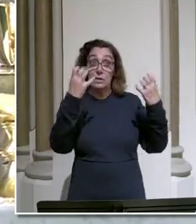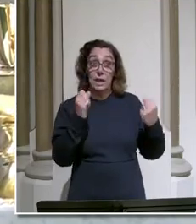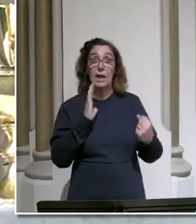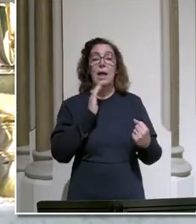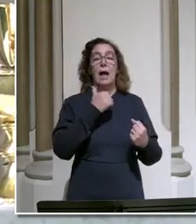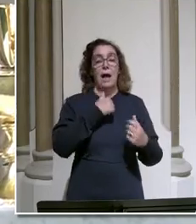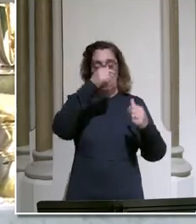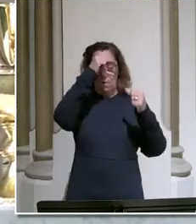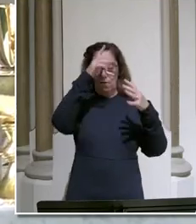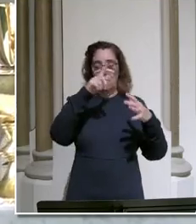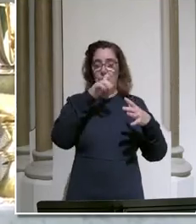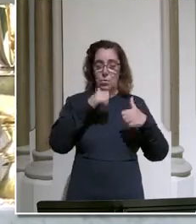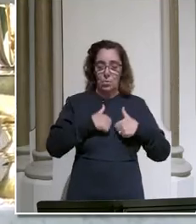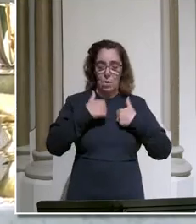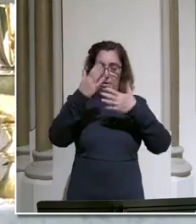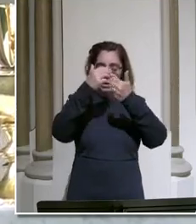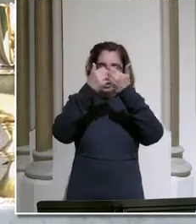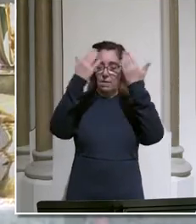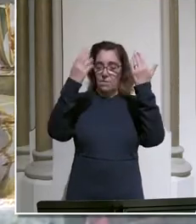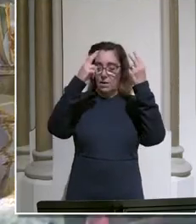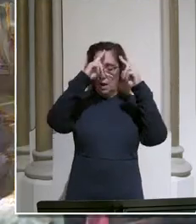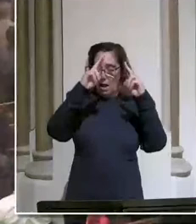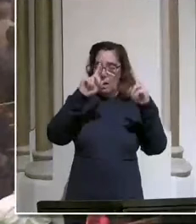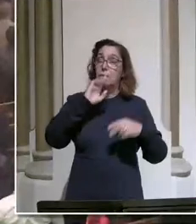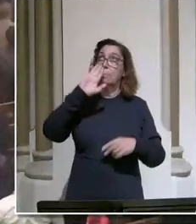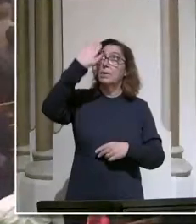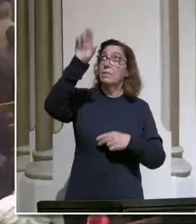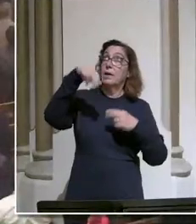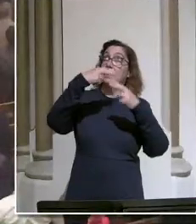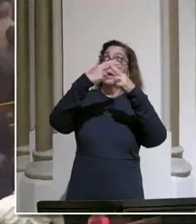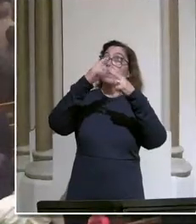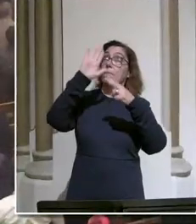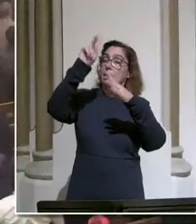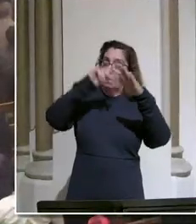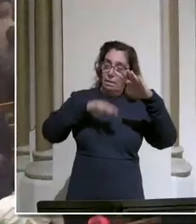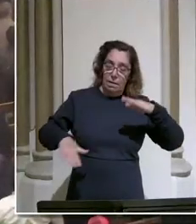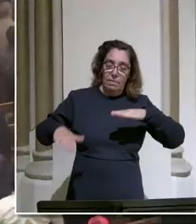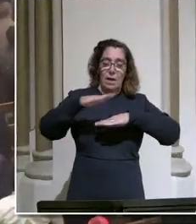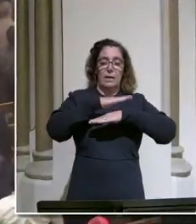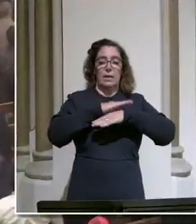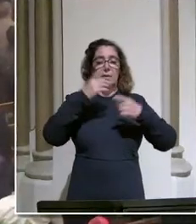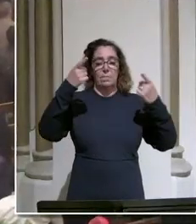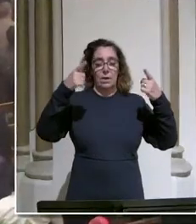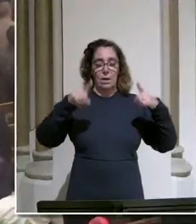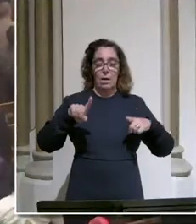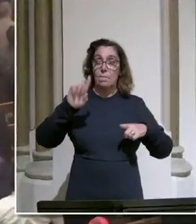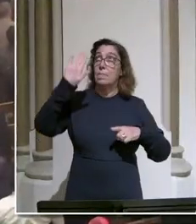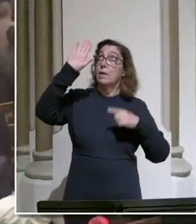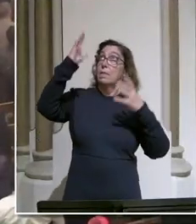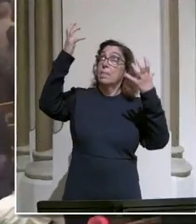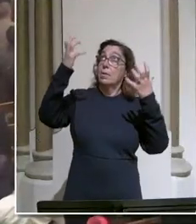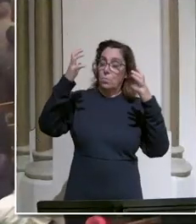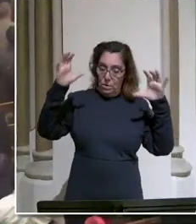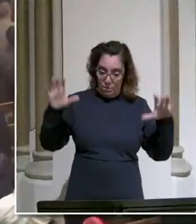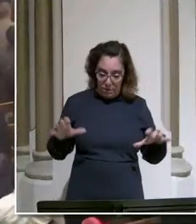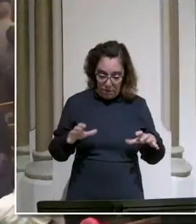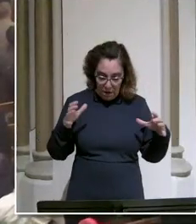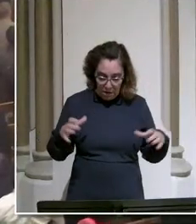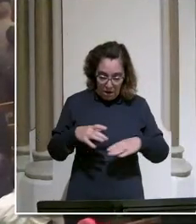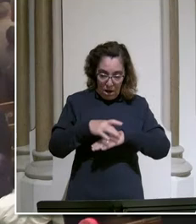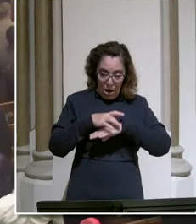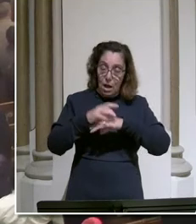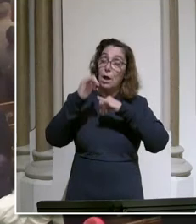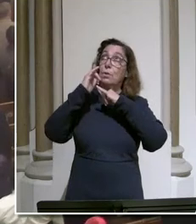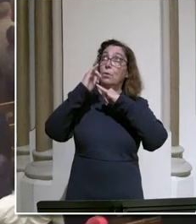Our Father, heaven, hallowed be thy name. Thy kingdom come, thy will be